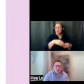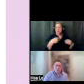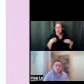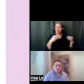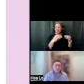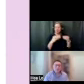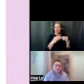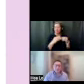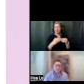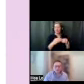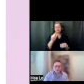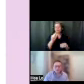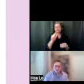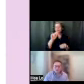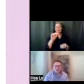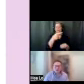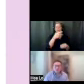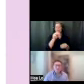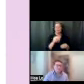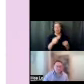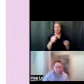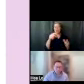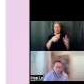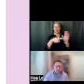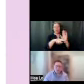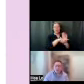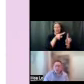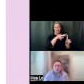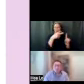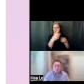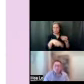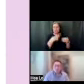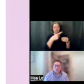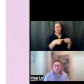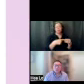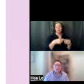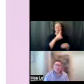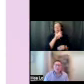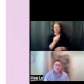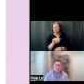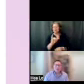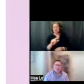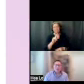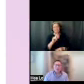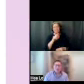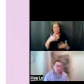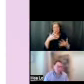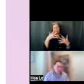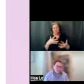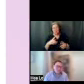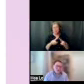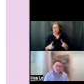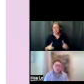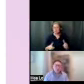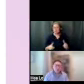That's a pretty heartbreaking statistic, but unfortunately, that sums up a lot of